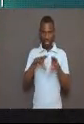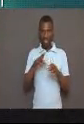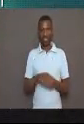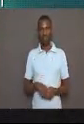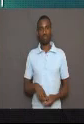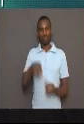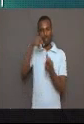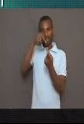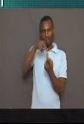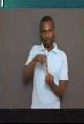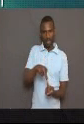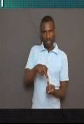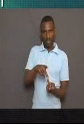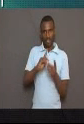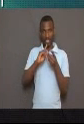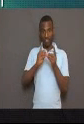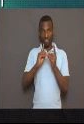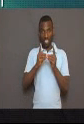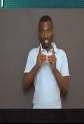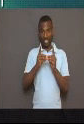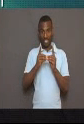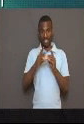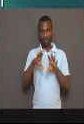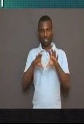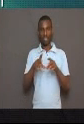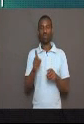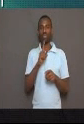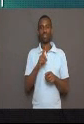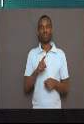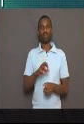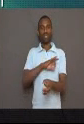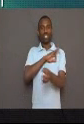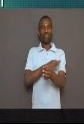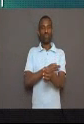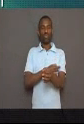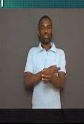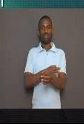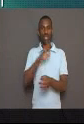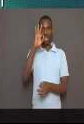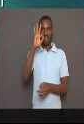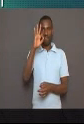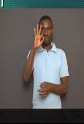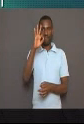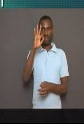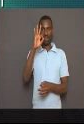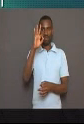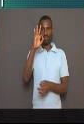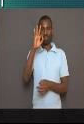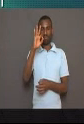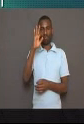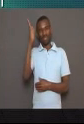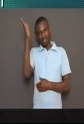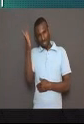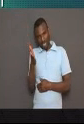Pressure is defined as the amount of force acting on a unit